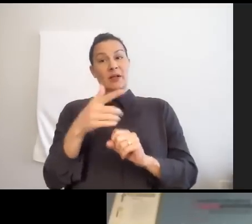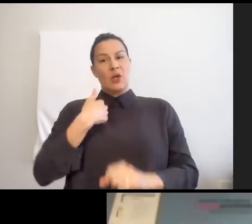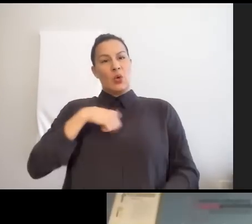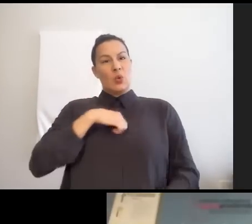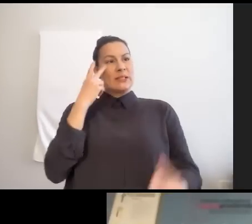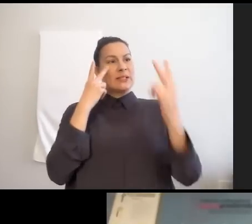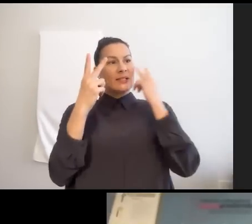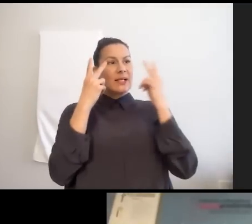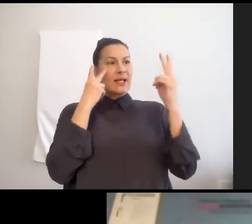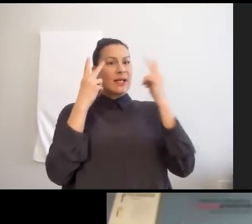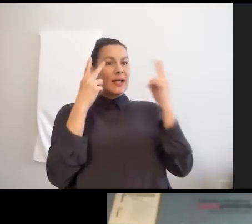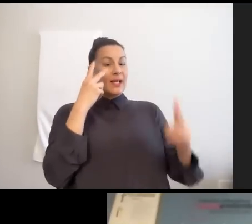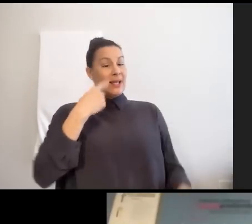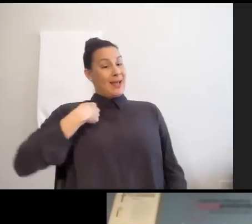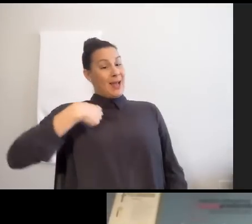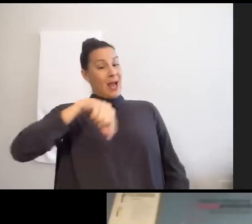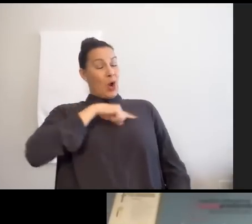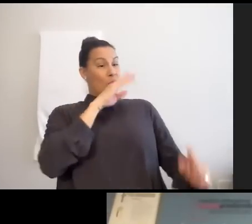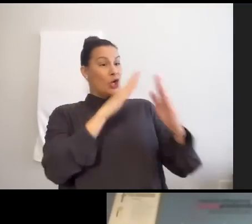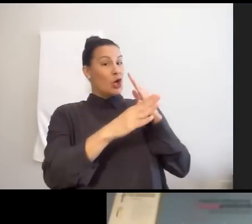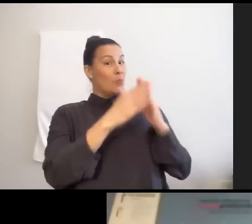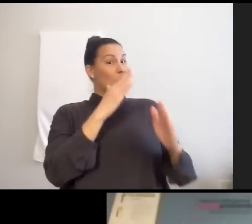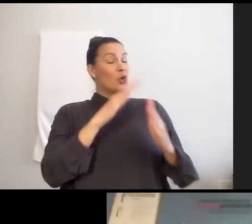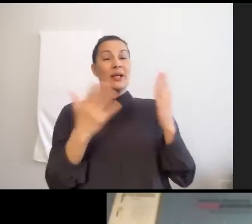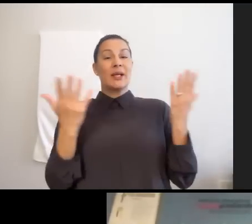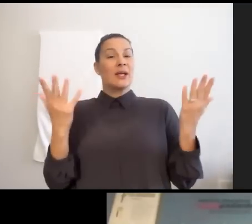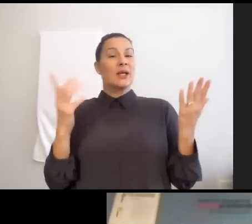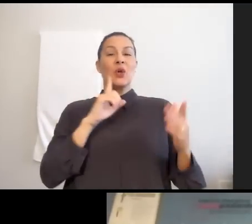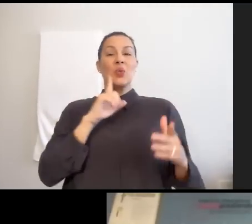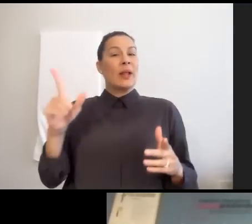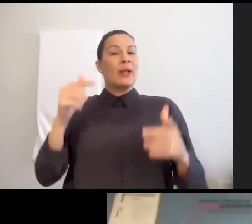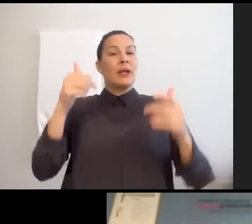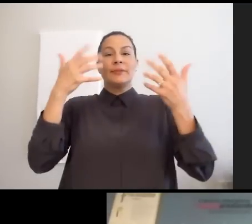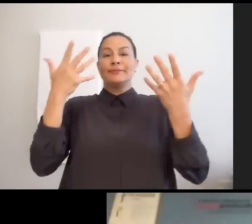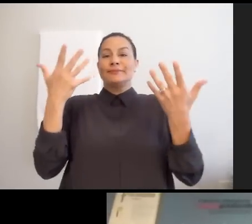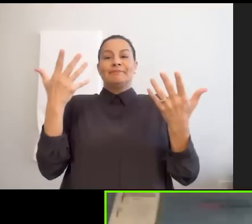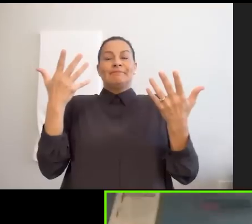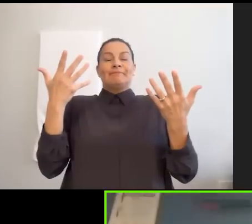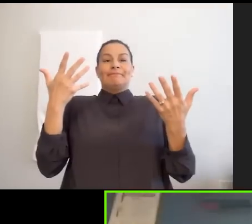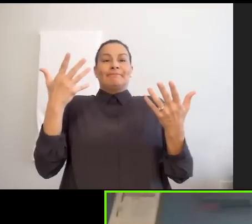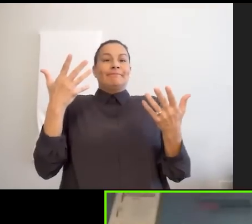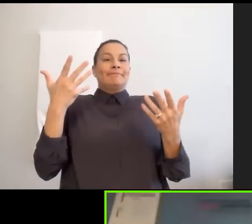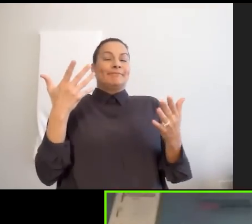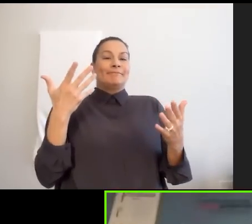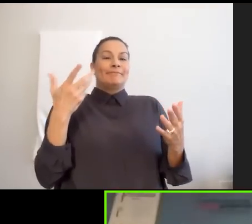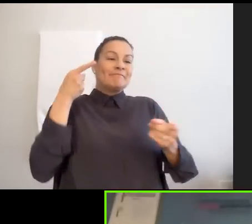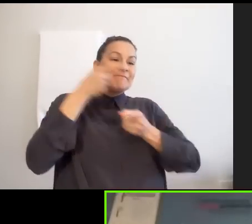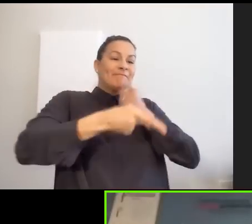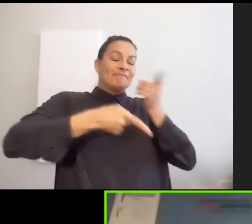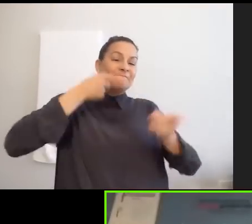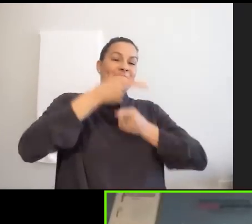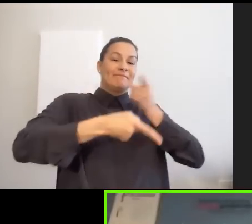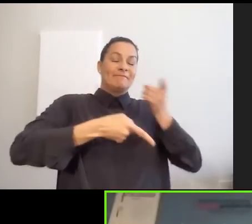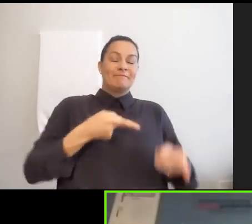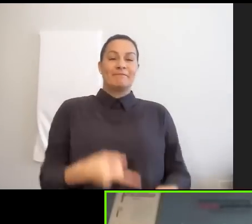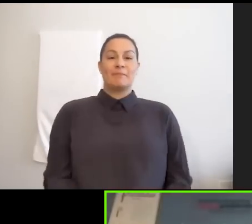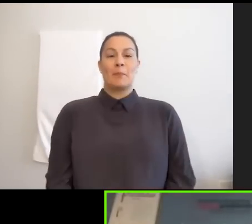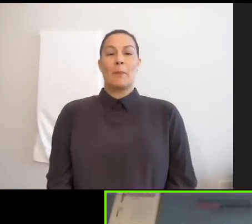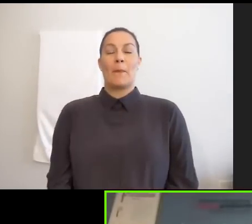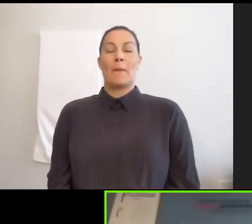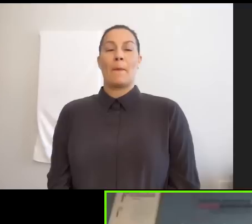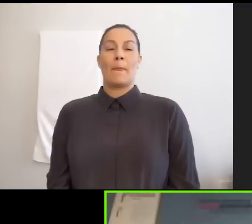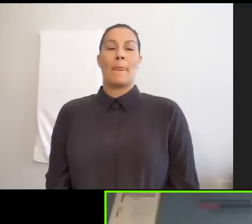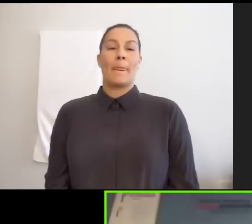most disenfranchised populations in the city. Y pues, a pesar de las circunstancias y los momentos difíciles que